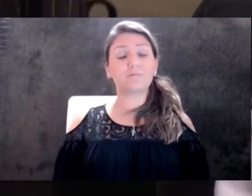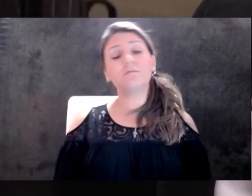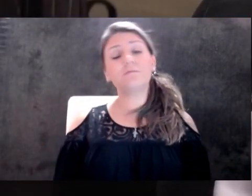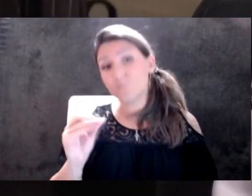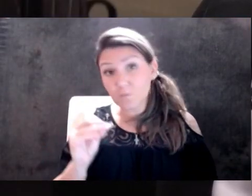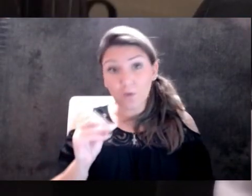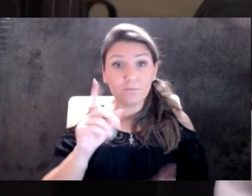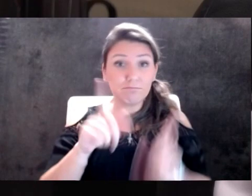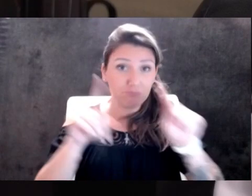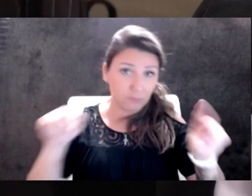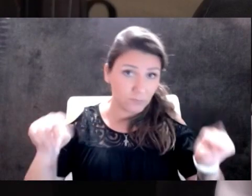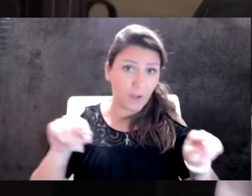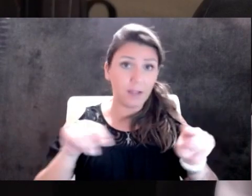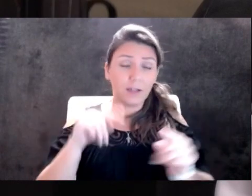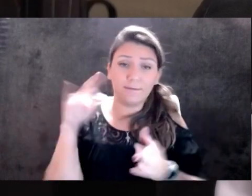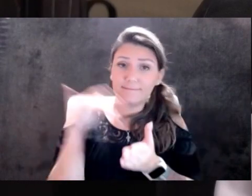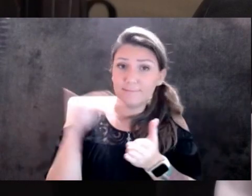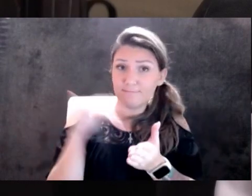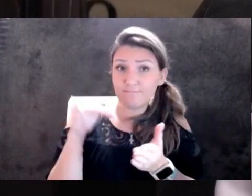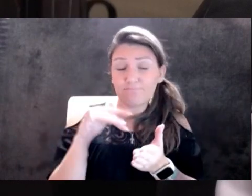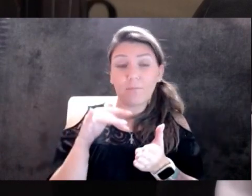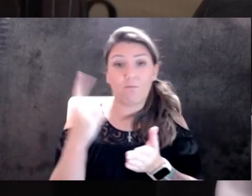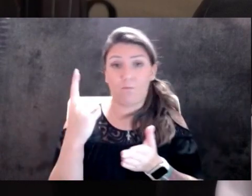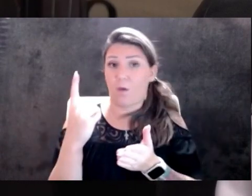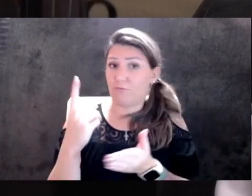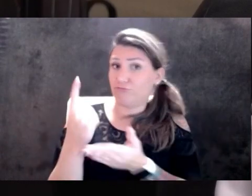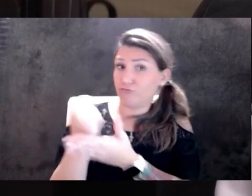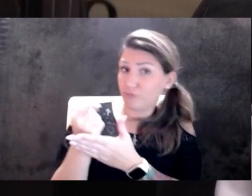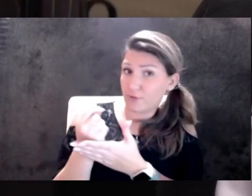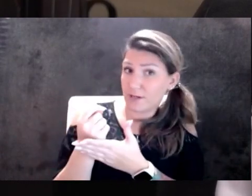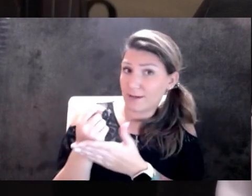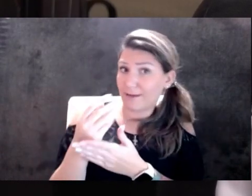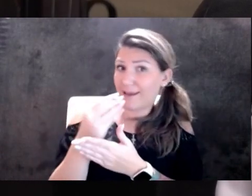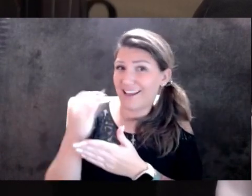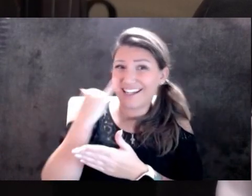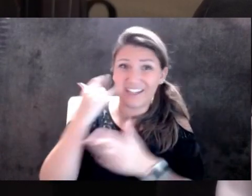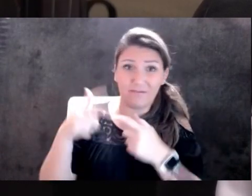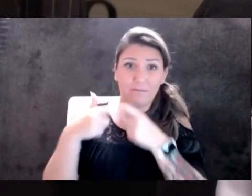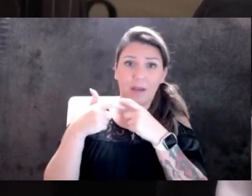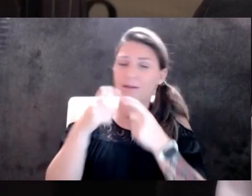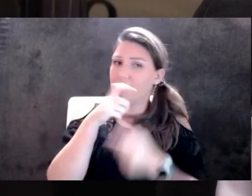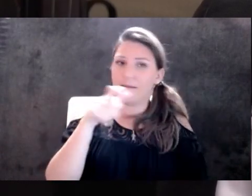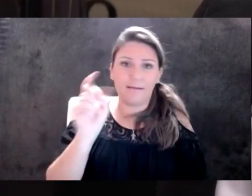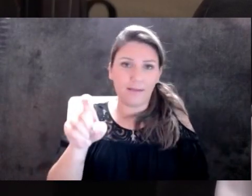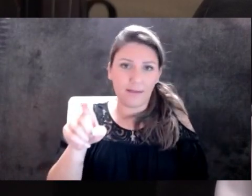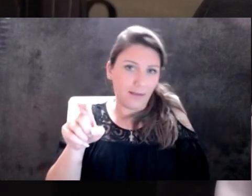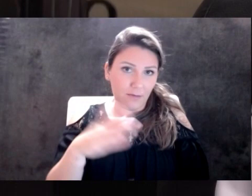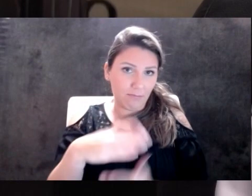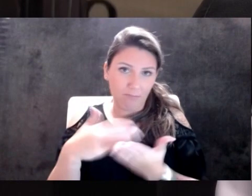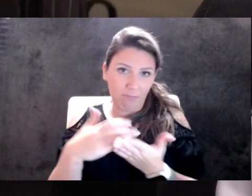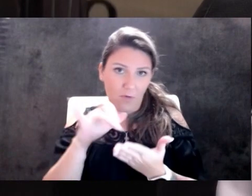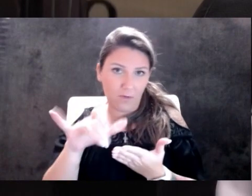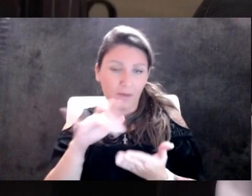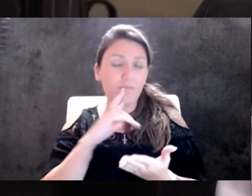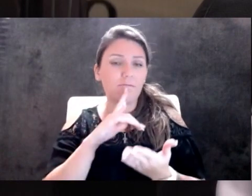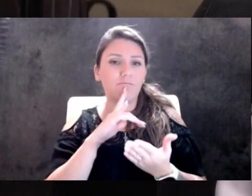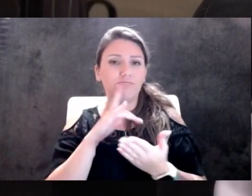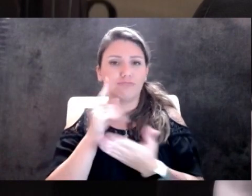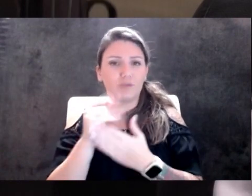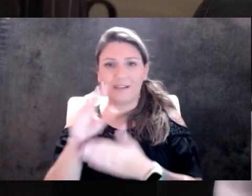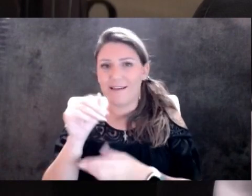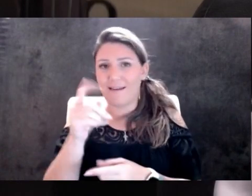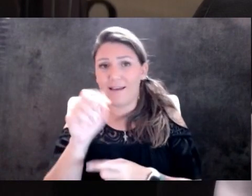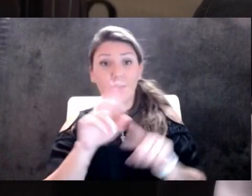treat a cancer, and if a cancer is in remission, there probably wouldn't be a need to be part of a trial that treats a cancer. But then there are trials looking